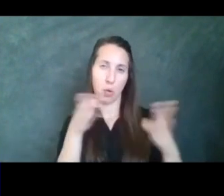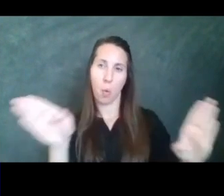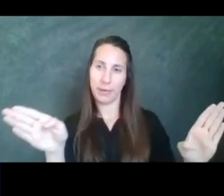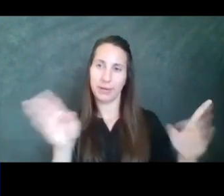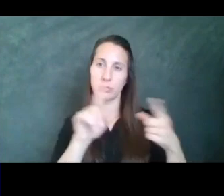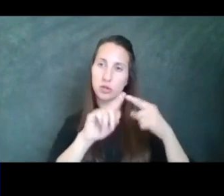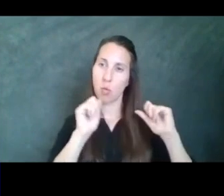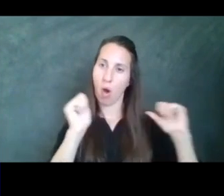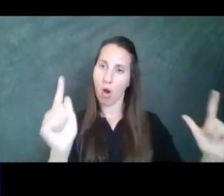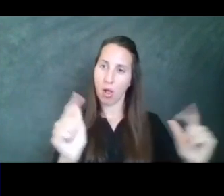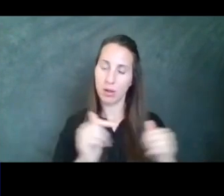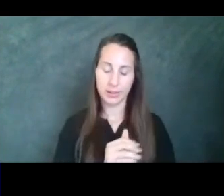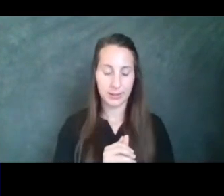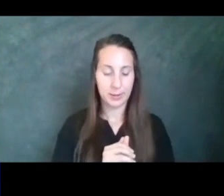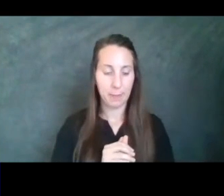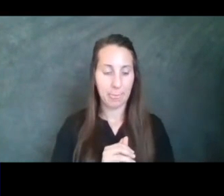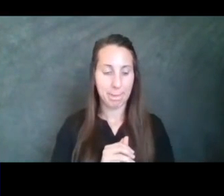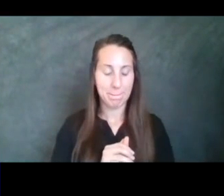everybody.